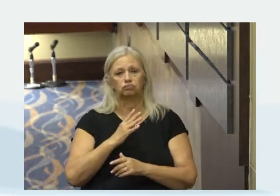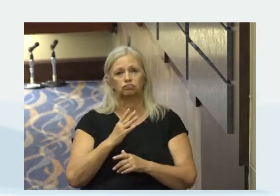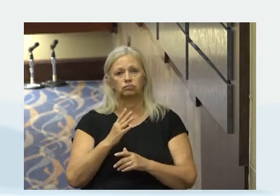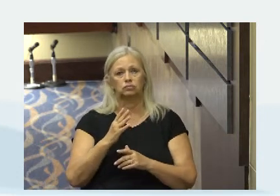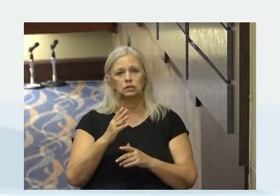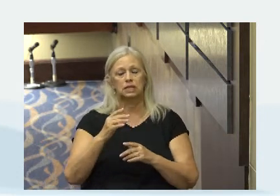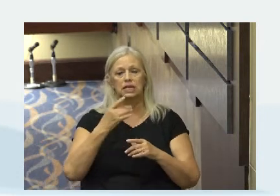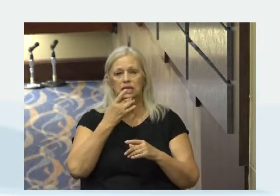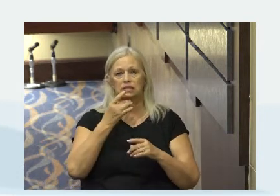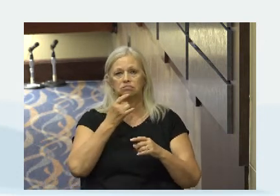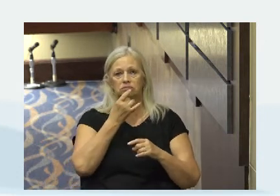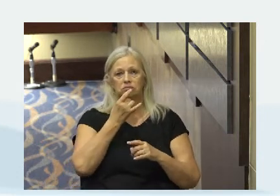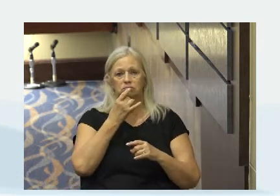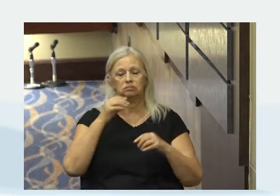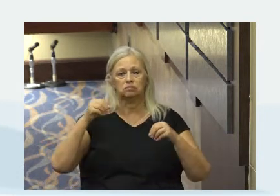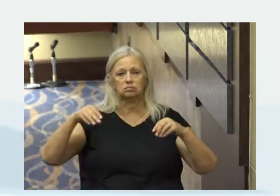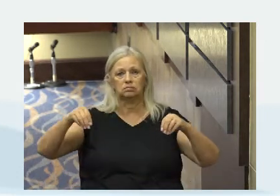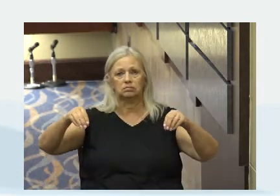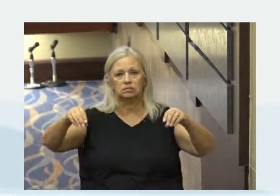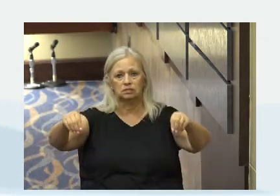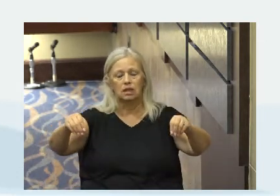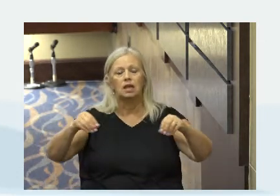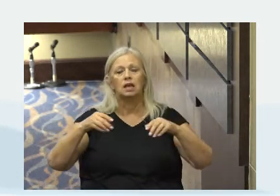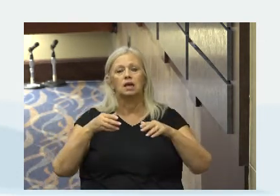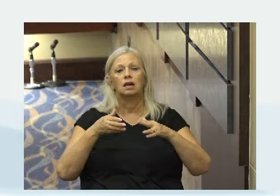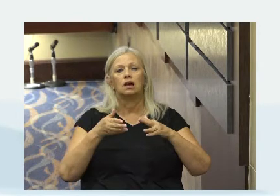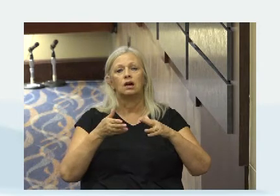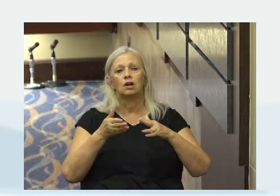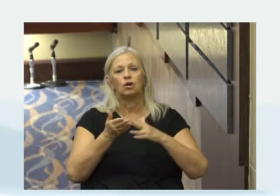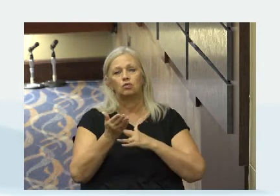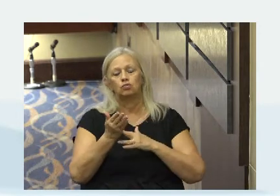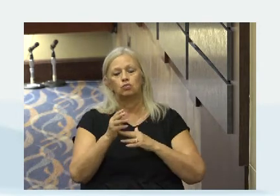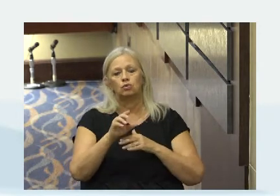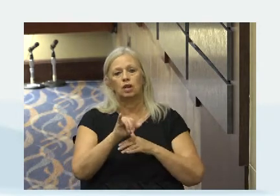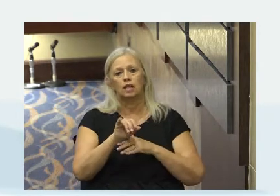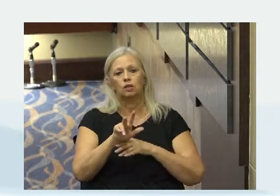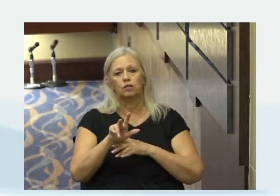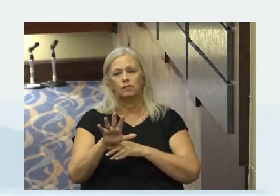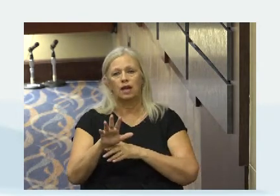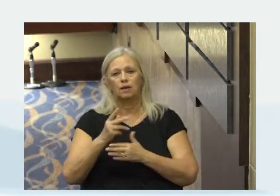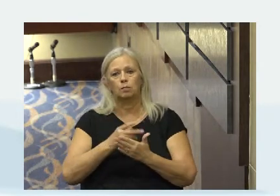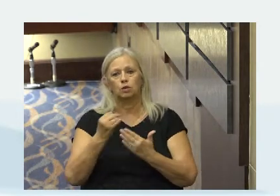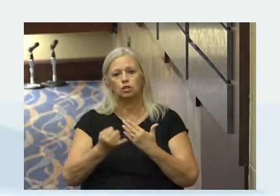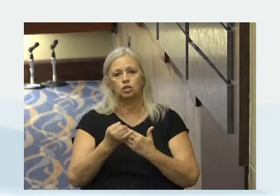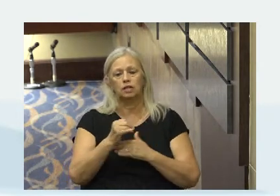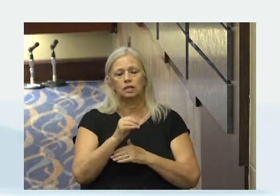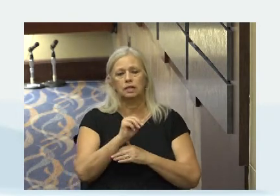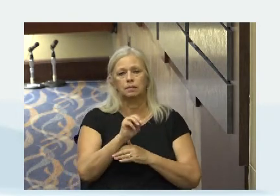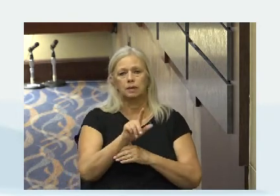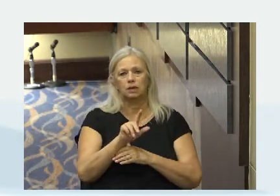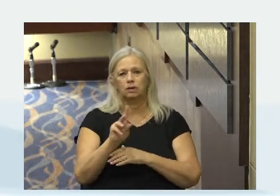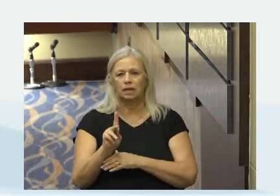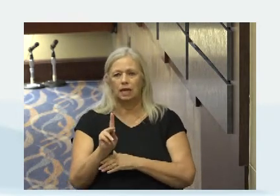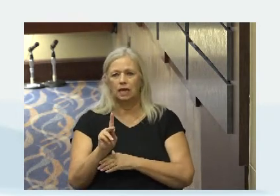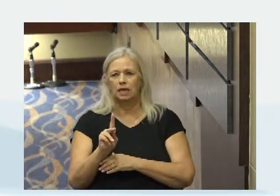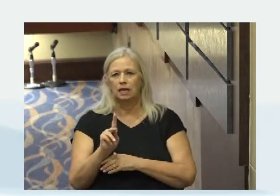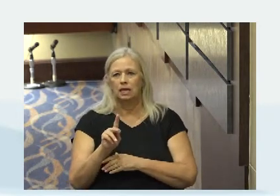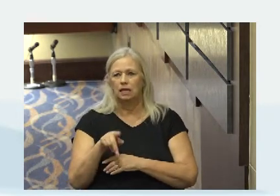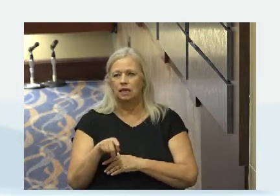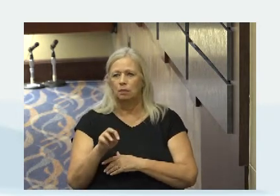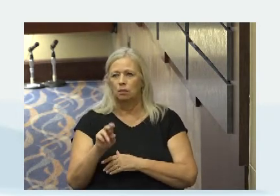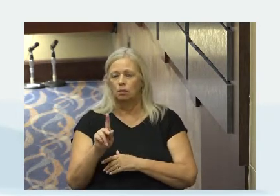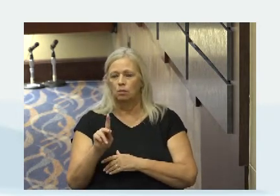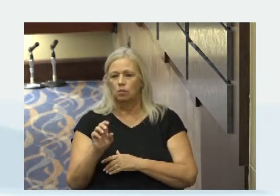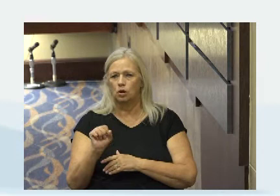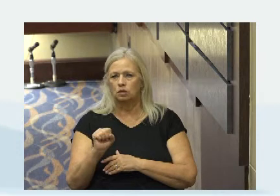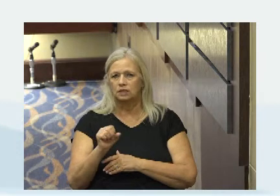ones that are being constructed right now under the Interstate 35 project, including MLK, U Parks, 4th, 5th,